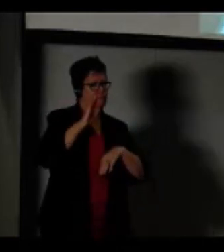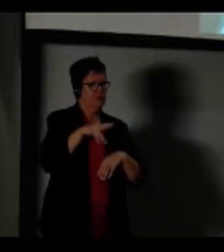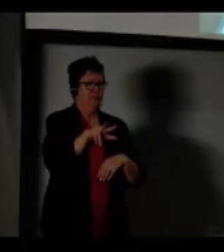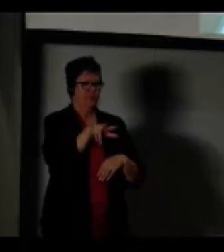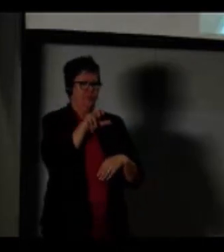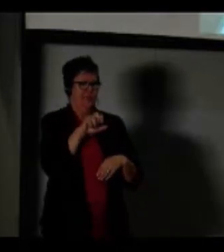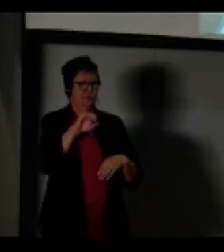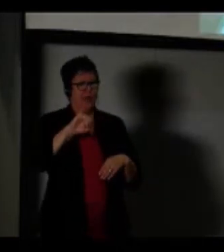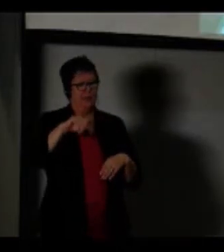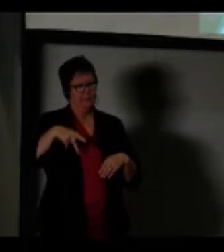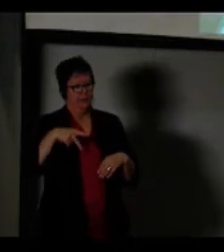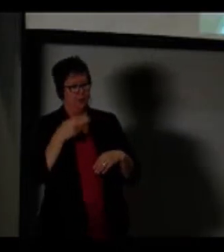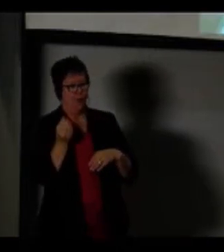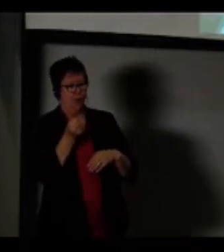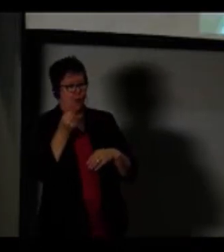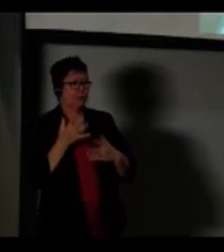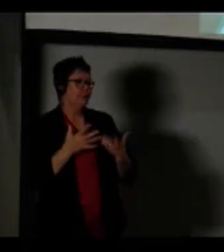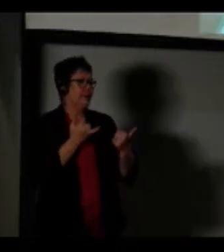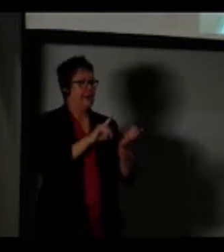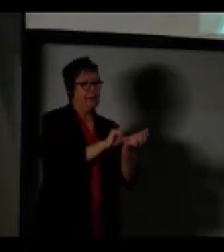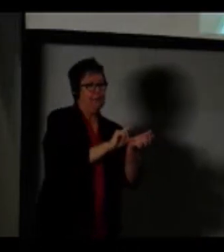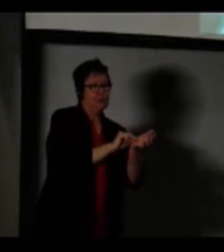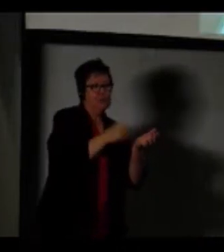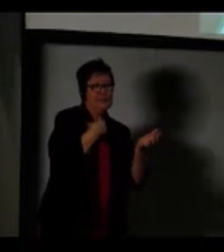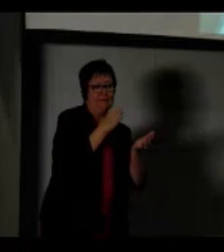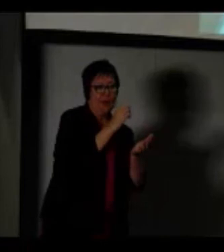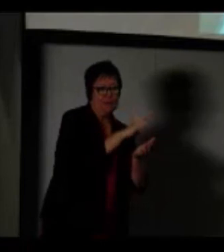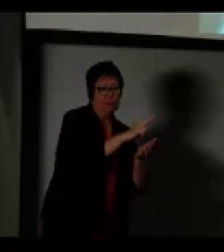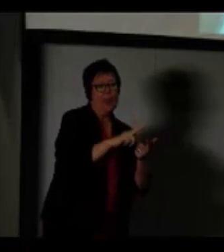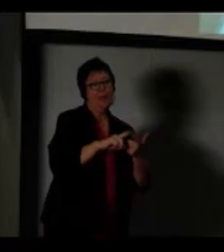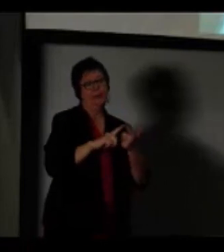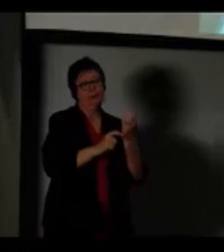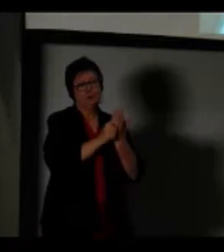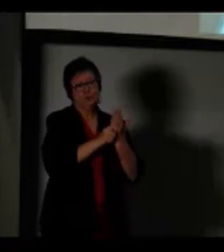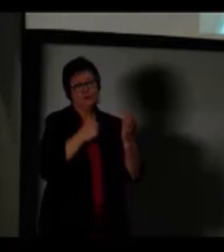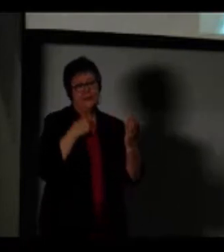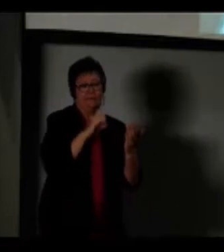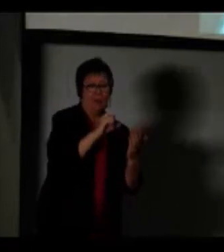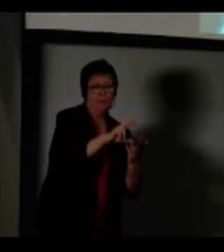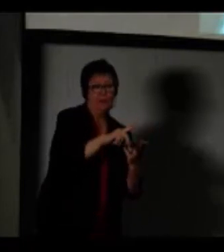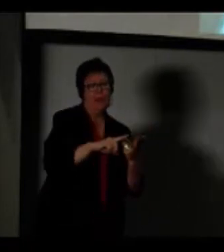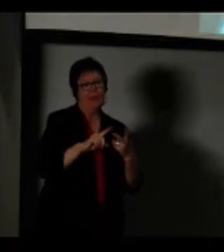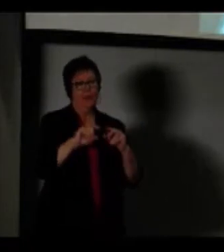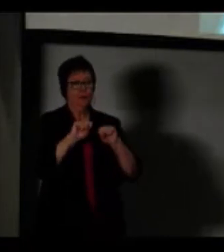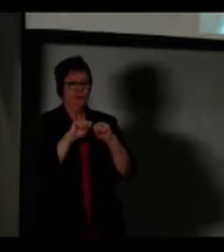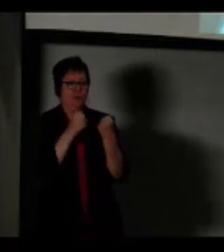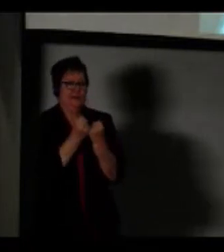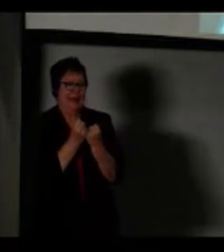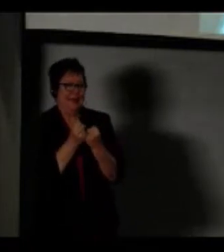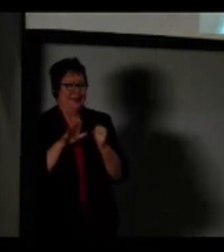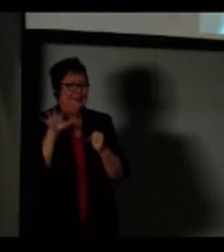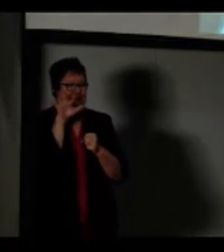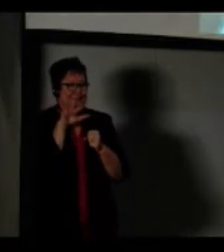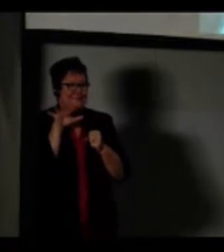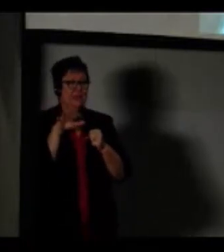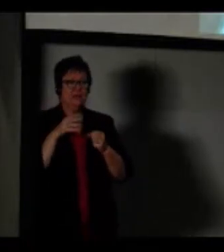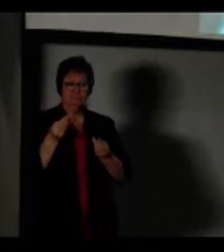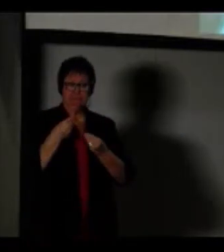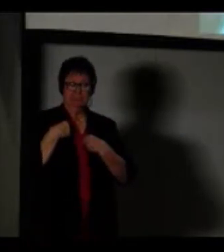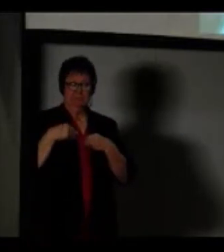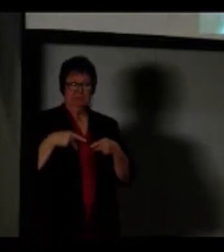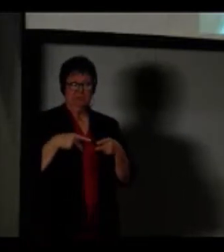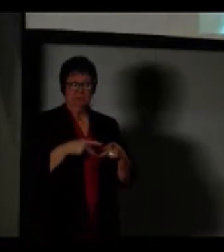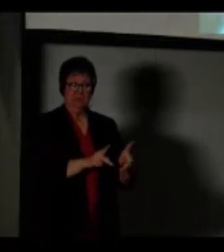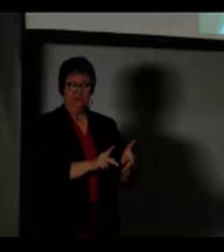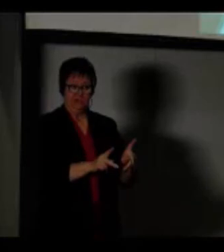Those are publishers, journals, they are smaller societies around the world, and they've given us permission